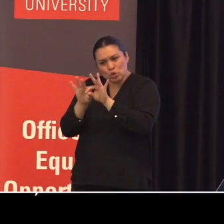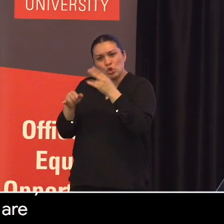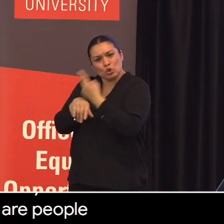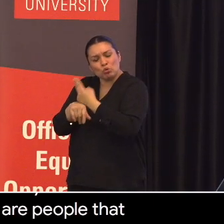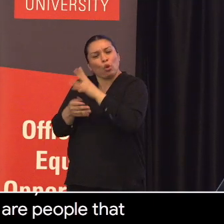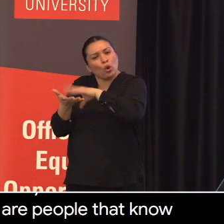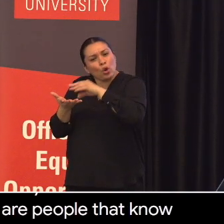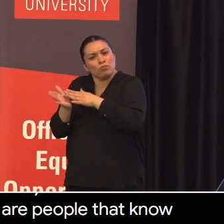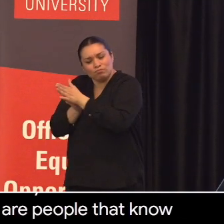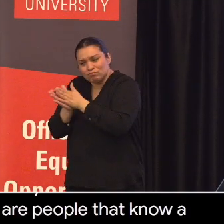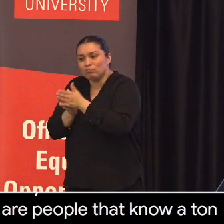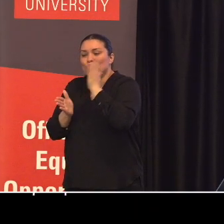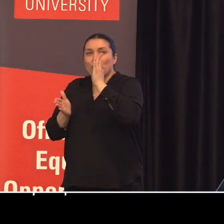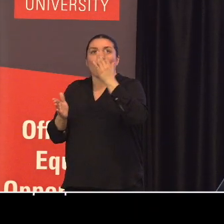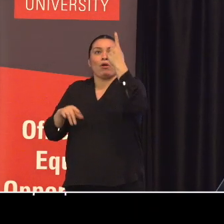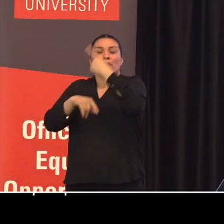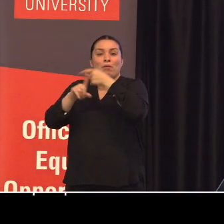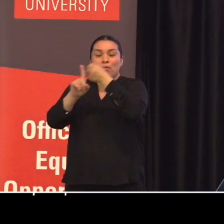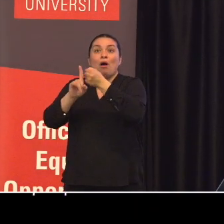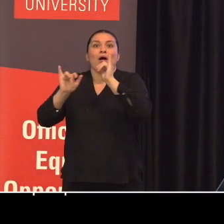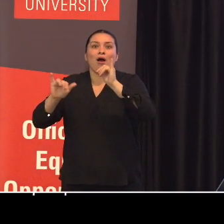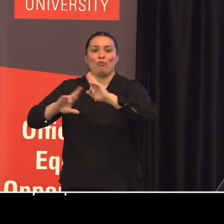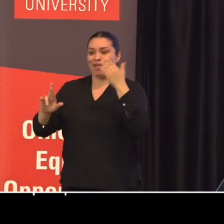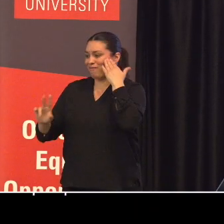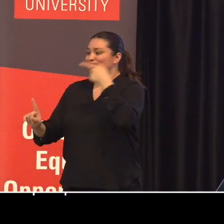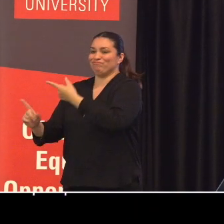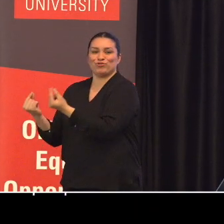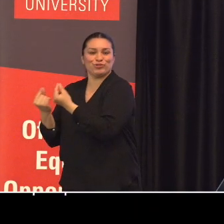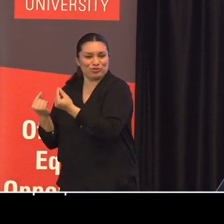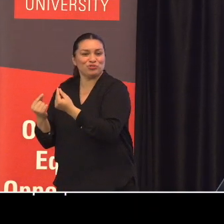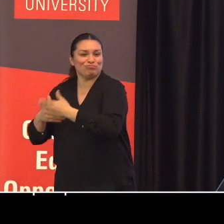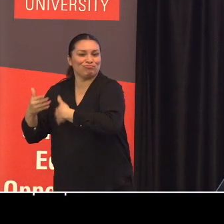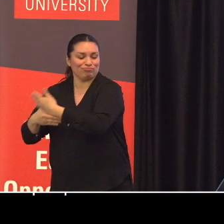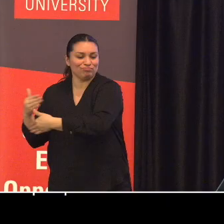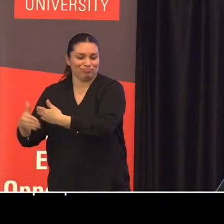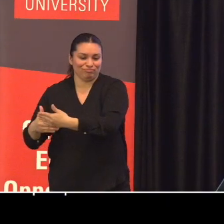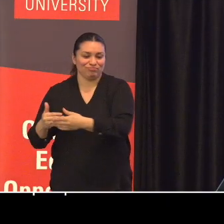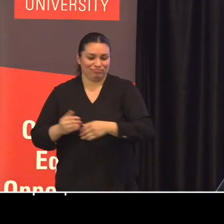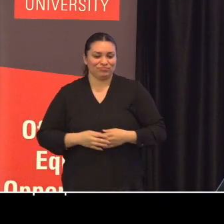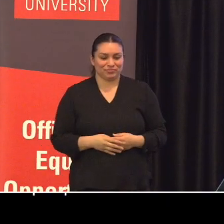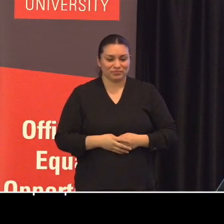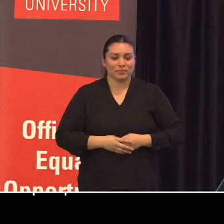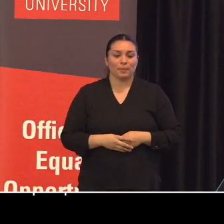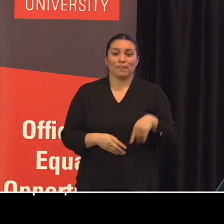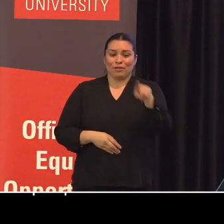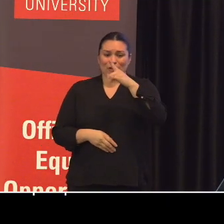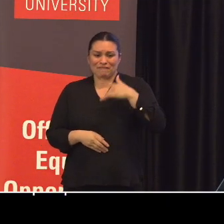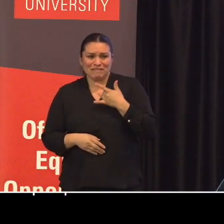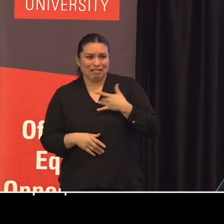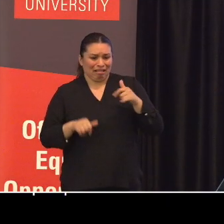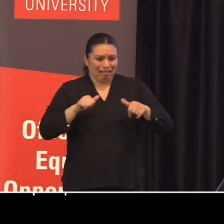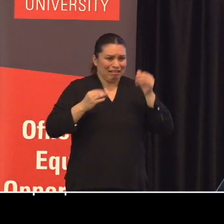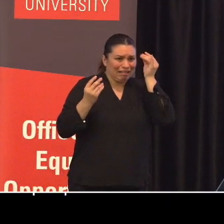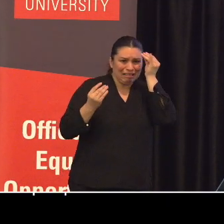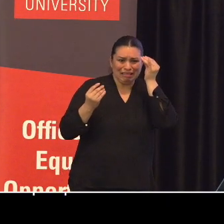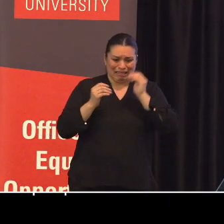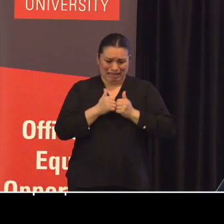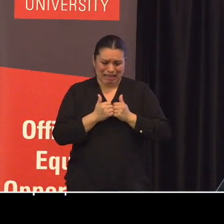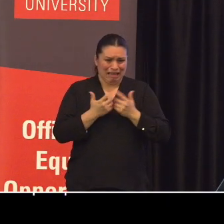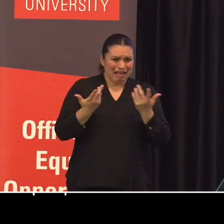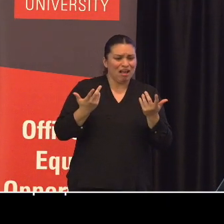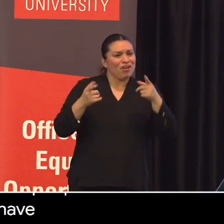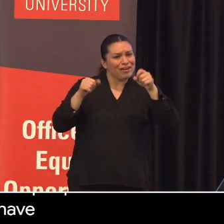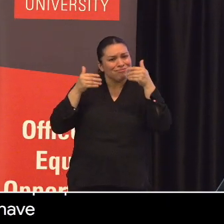people that know a ton about this. You are so fortunate. Most universities, larger than you, smaller than you, and the same size, do